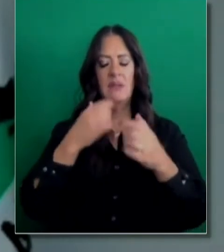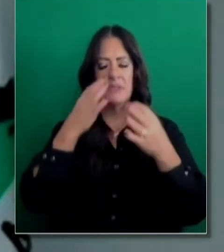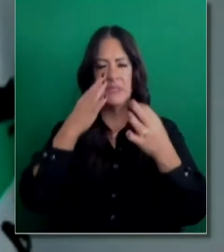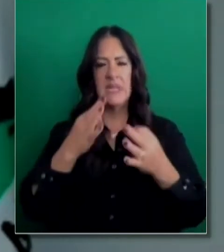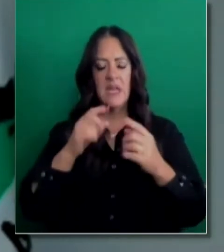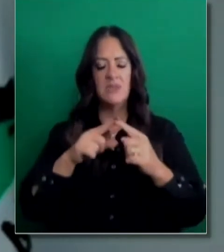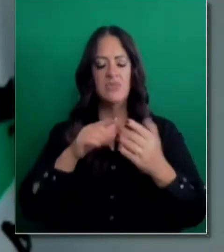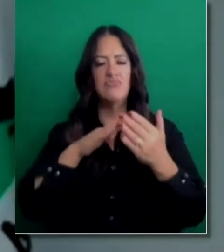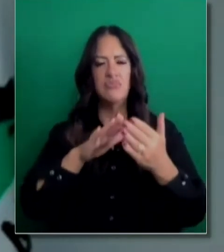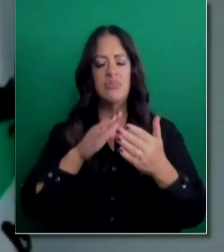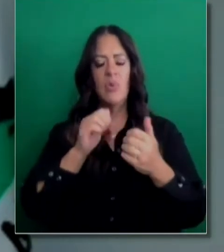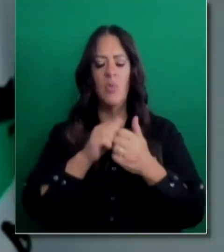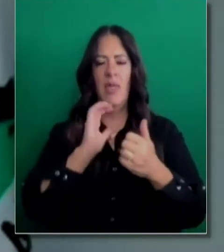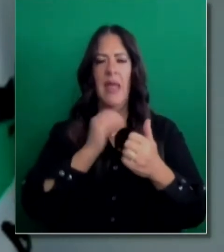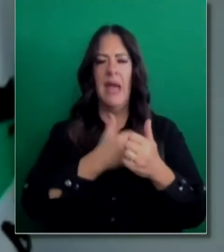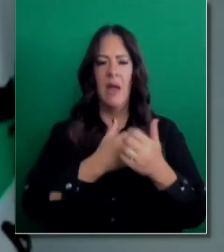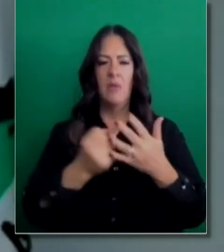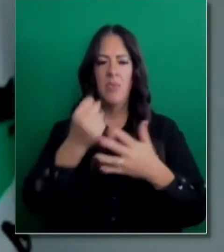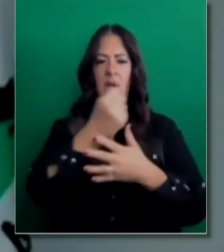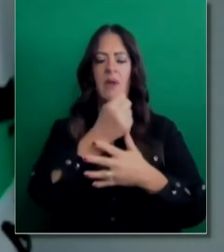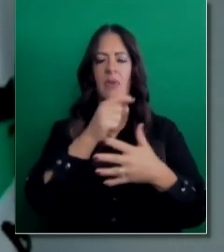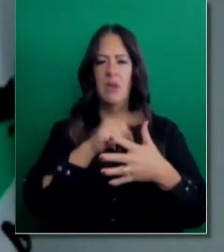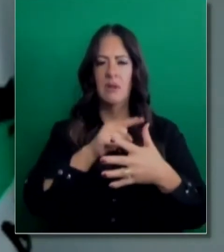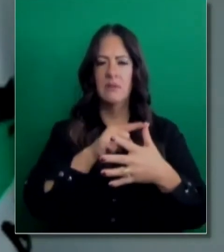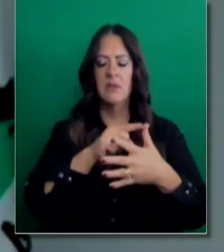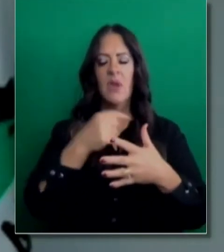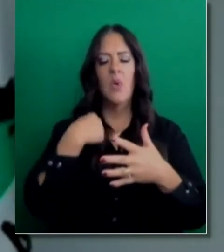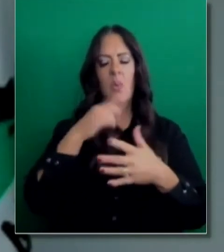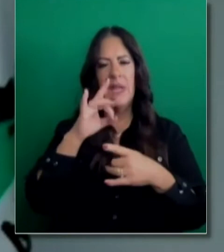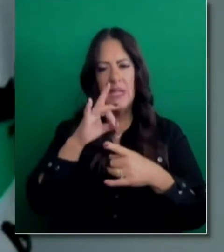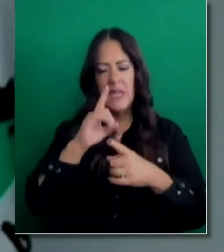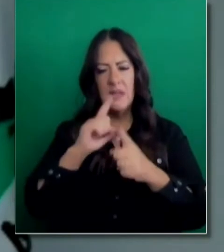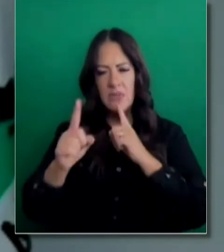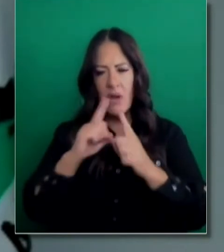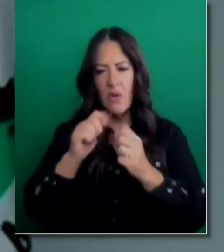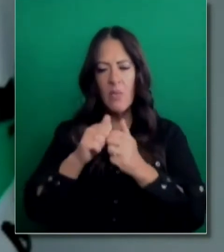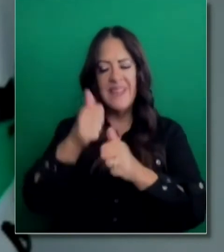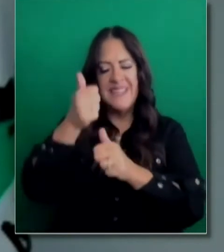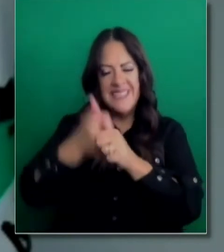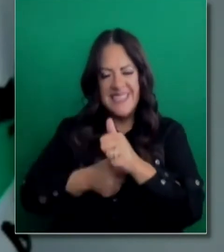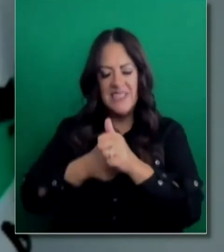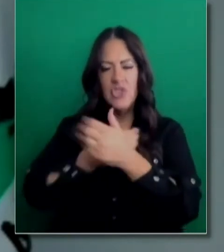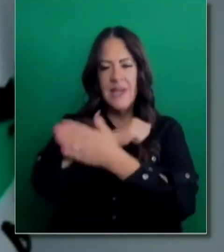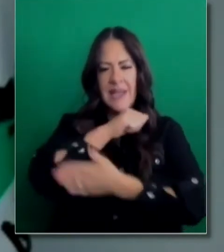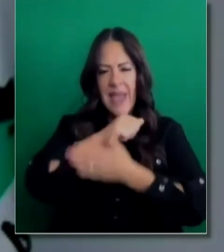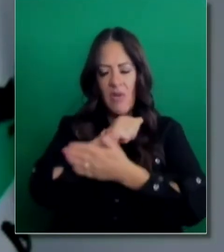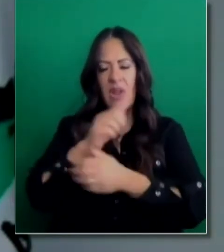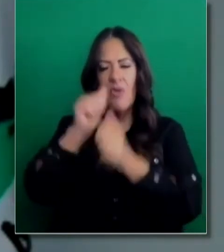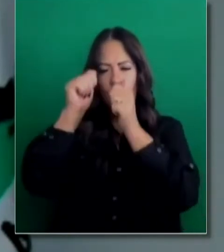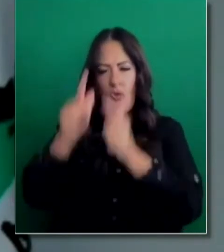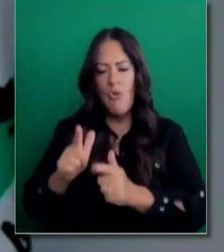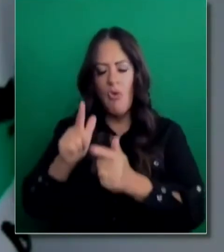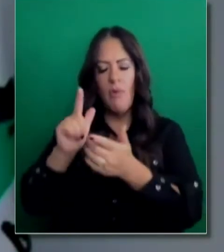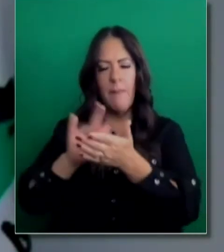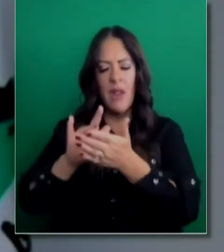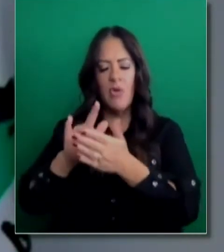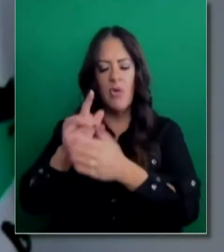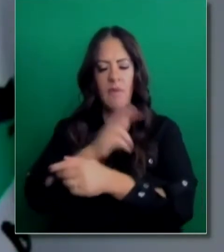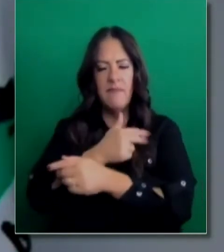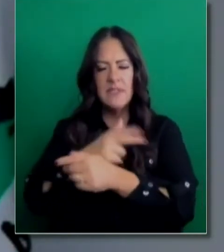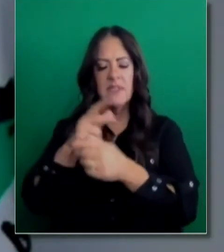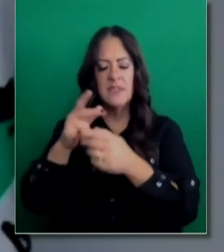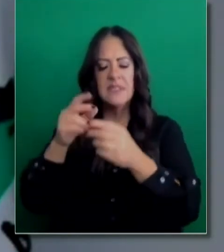working closely with our providers and our counties to make sure the message that all individuals in that tier 1A can